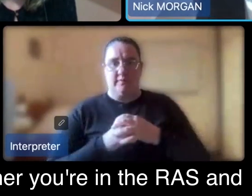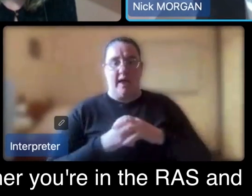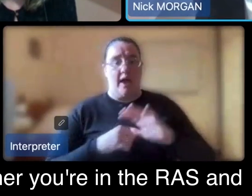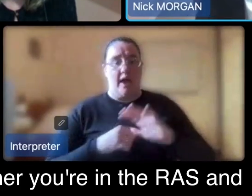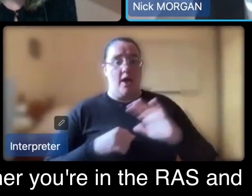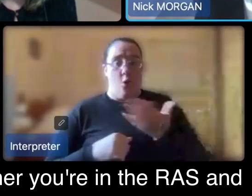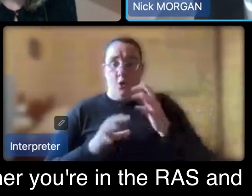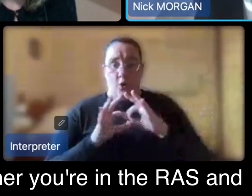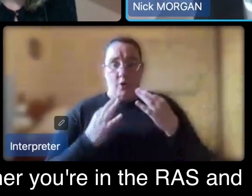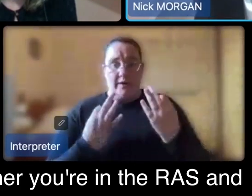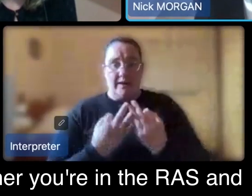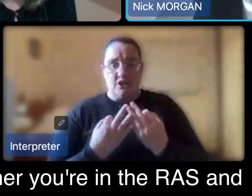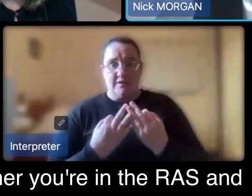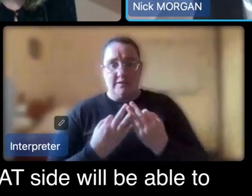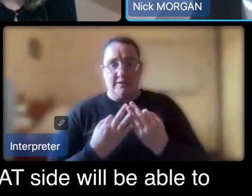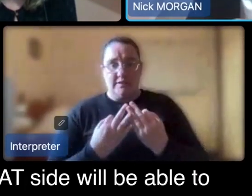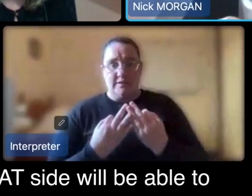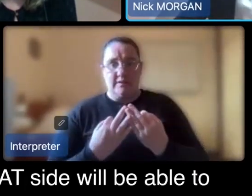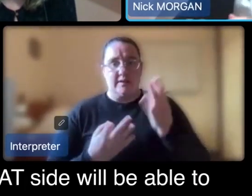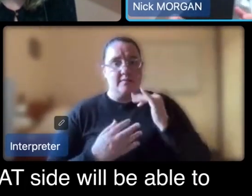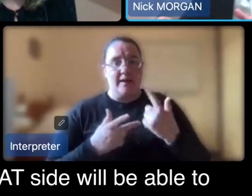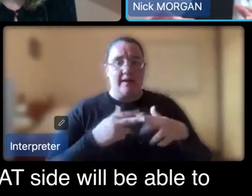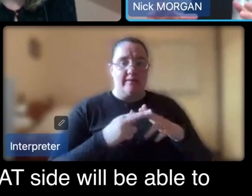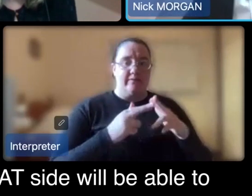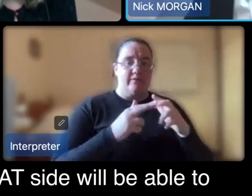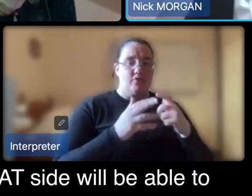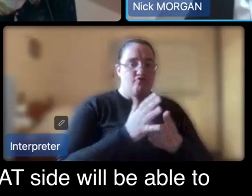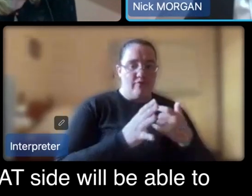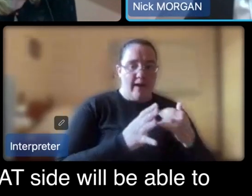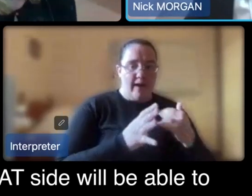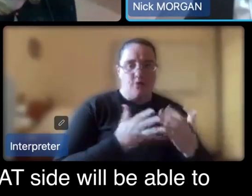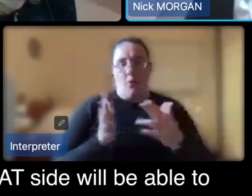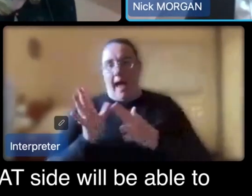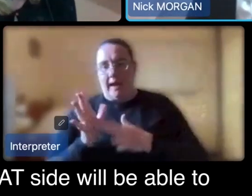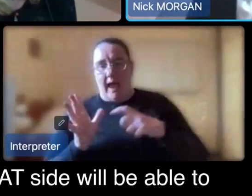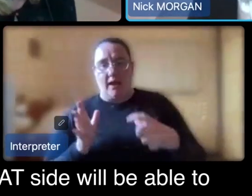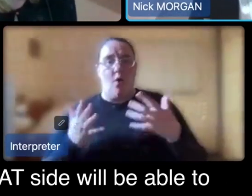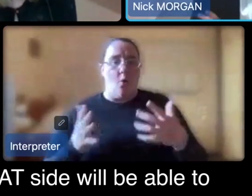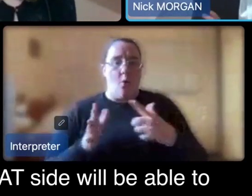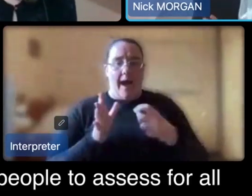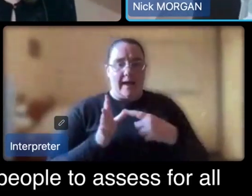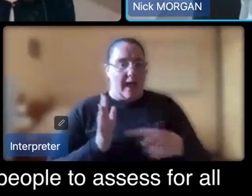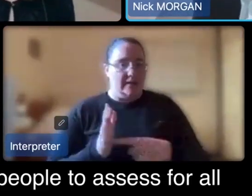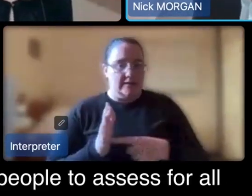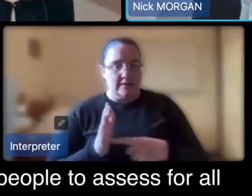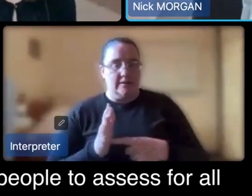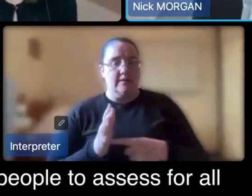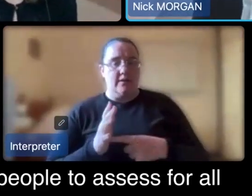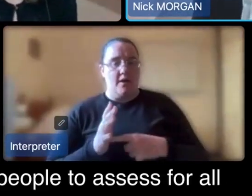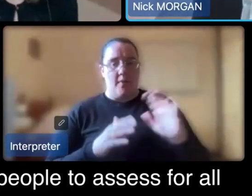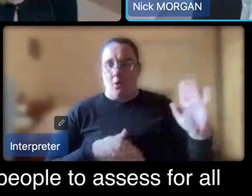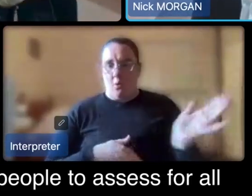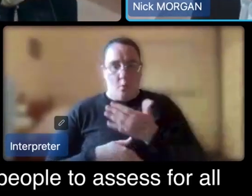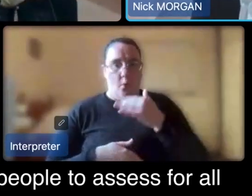the RAS and ANAC side or the ACAT side, would be able to deliver